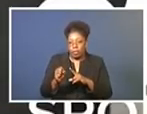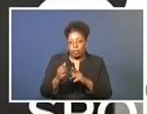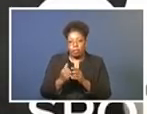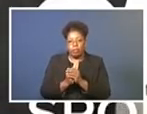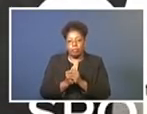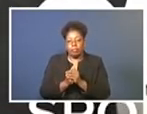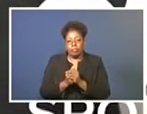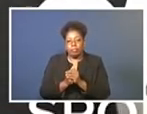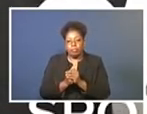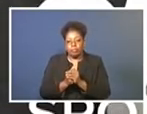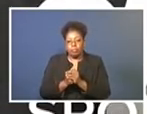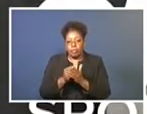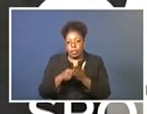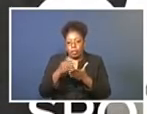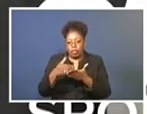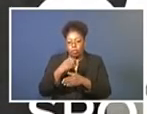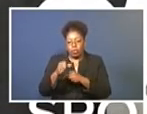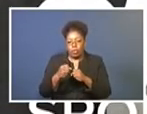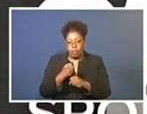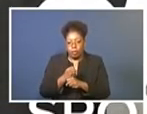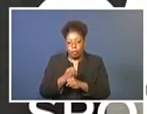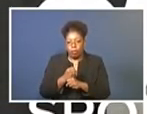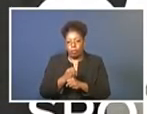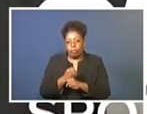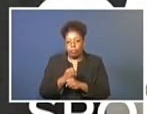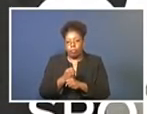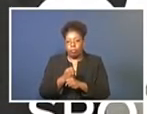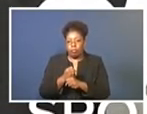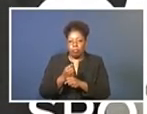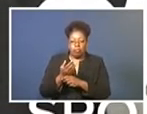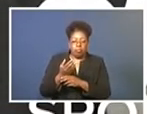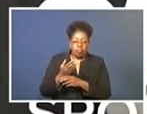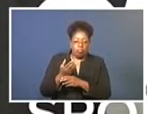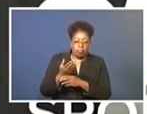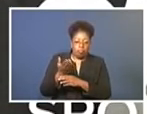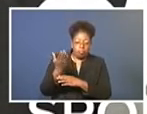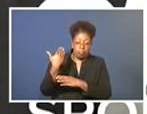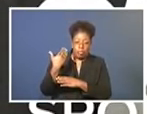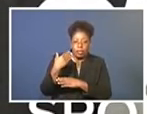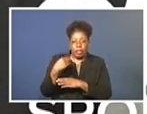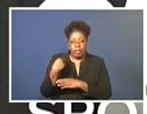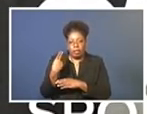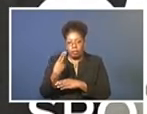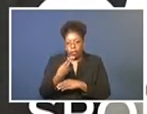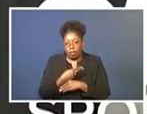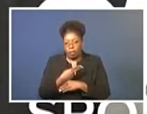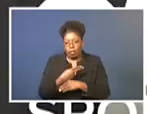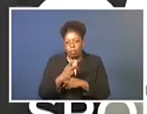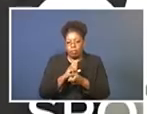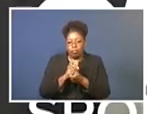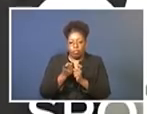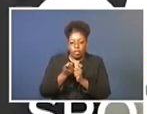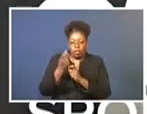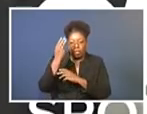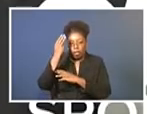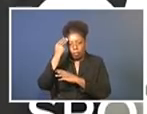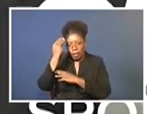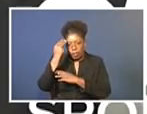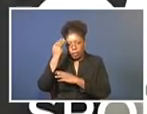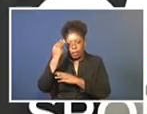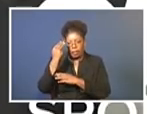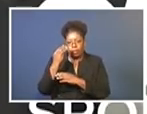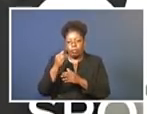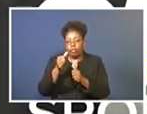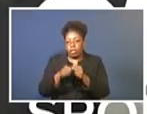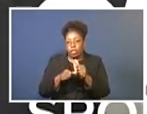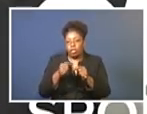pass. And the year, you know, and then last year's behind us, and come with aggressive mindset and aggressive approach each and every